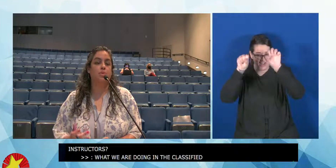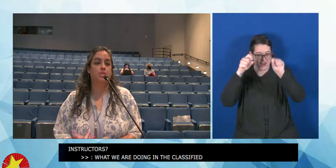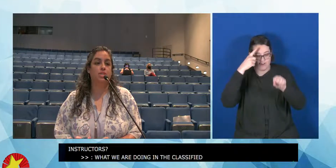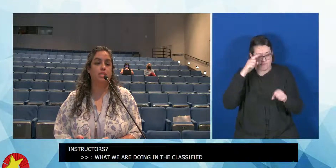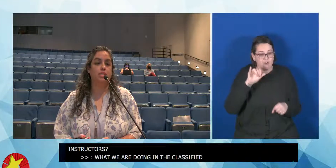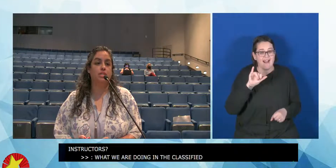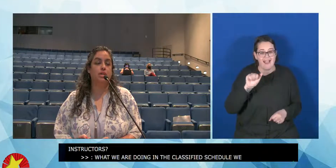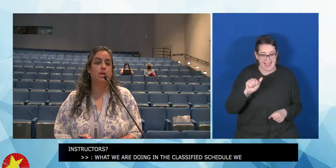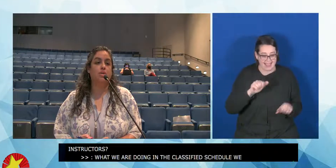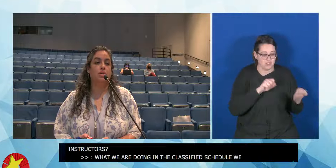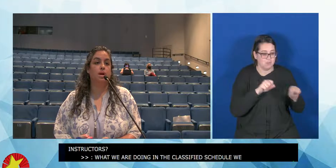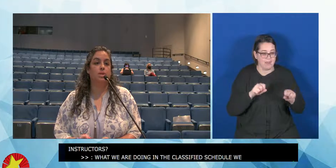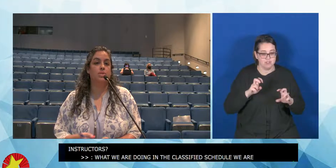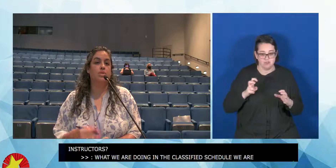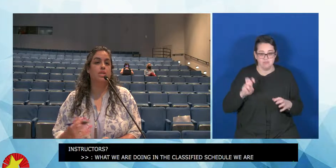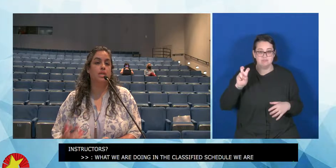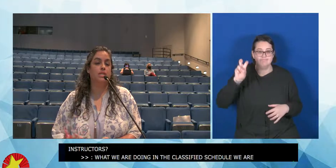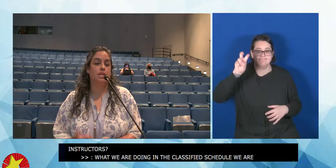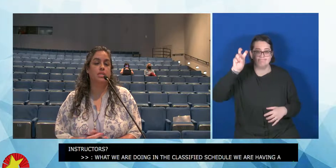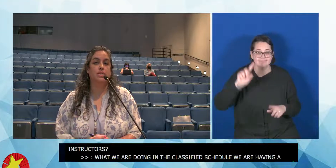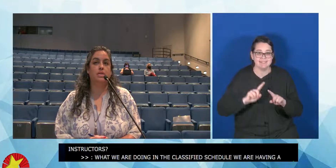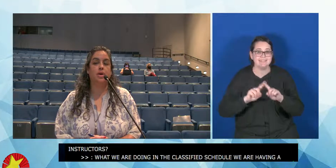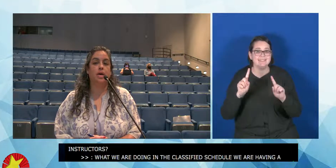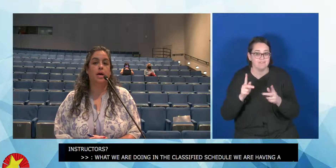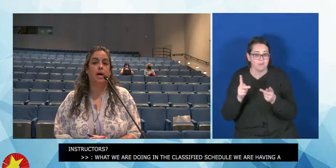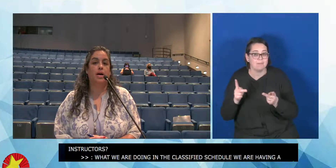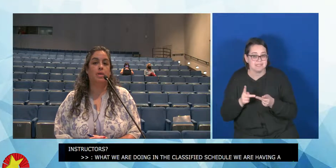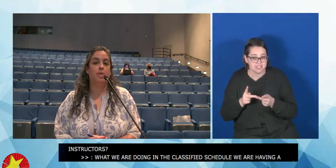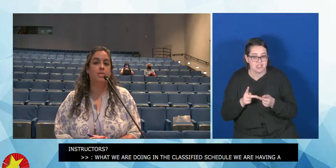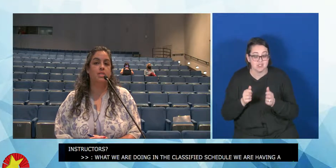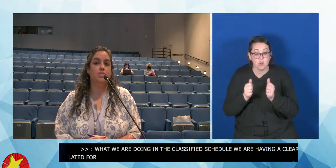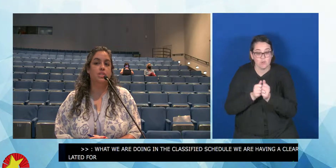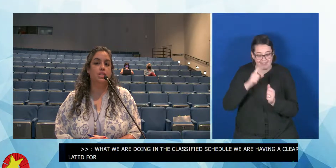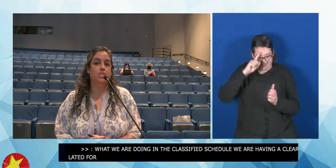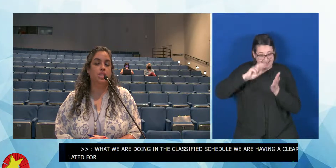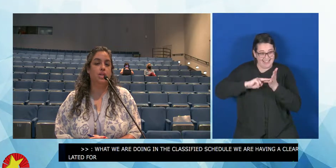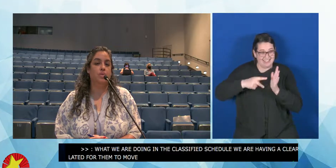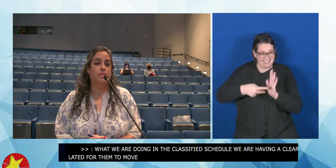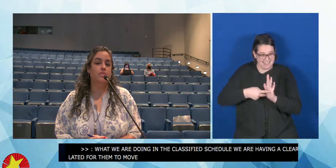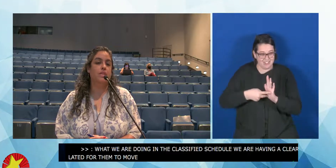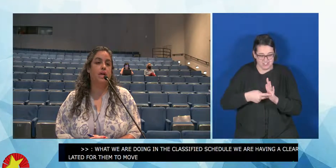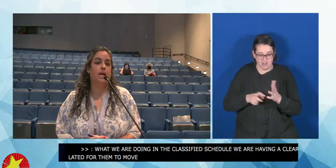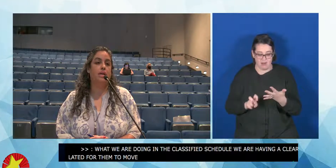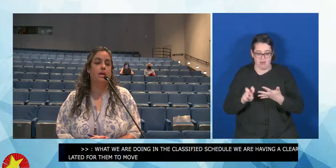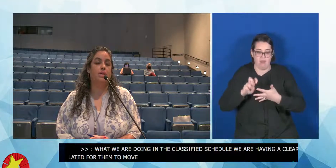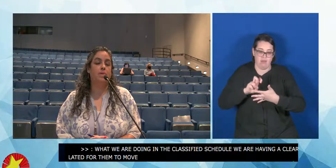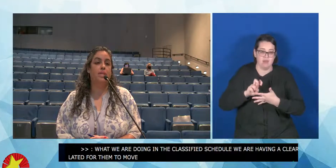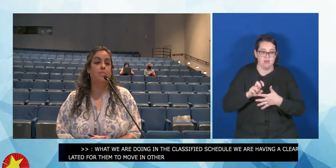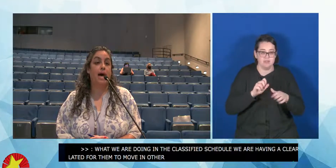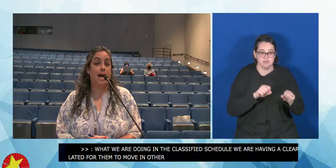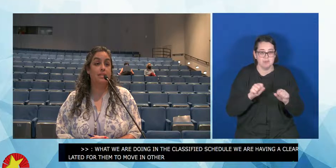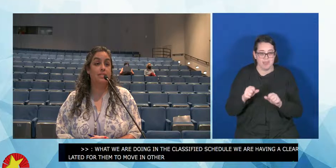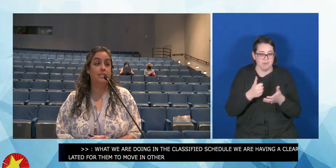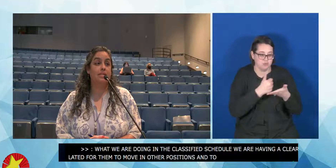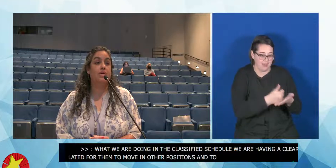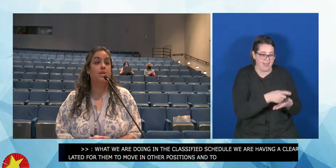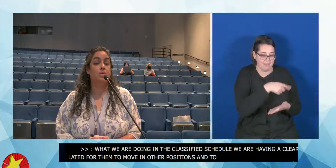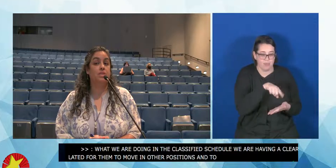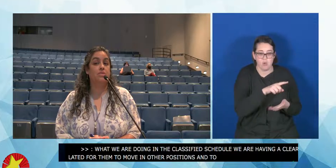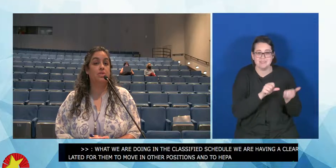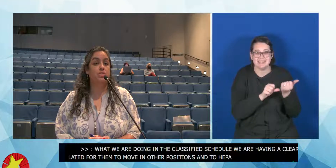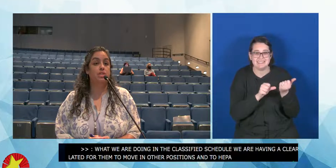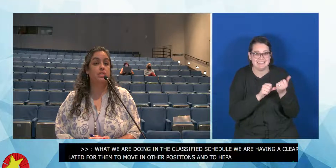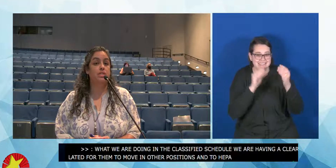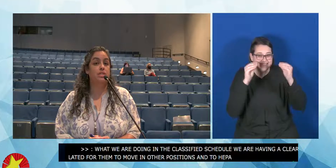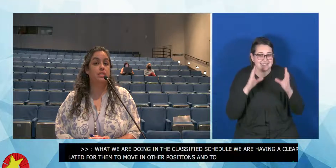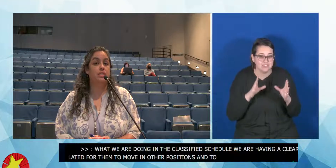other positions with also the intent to help assist with teachers. I know we have done that in the past with